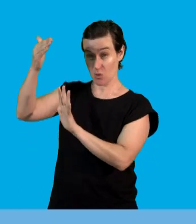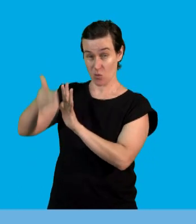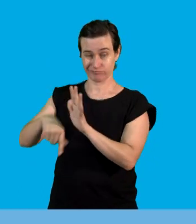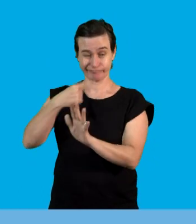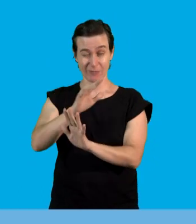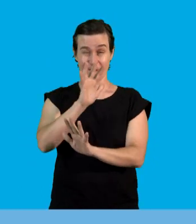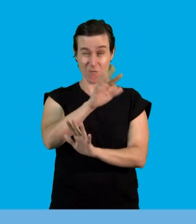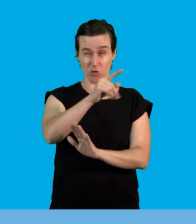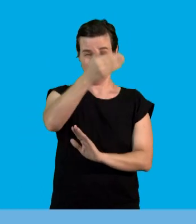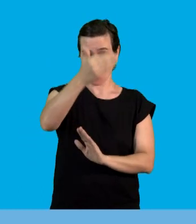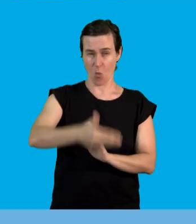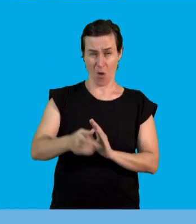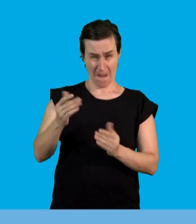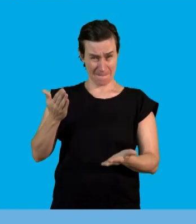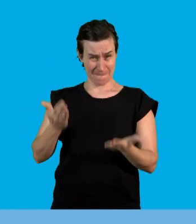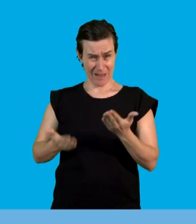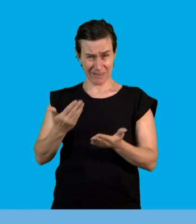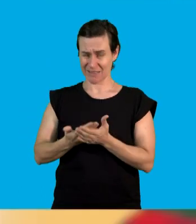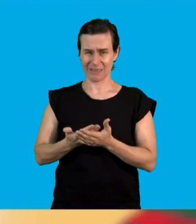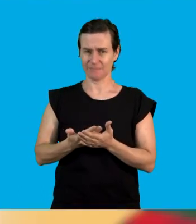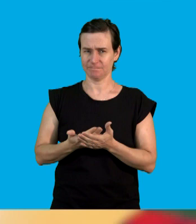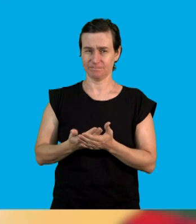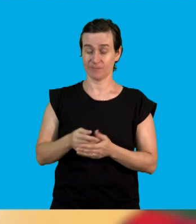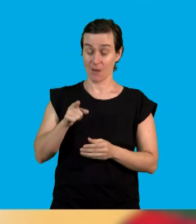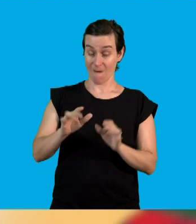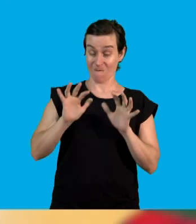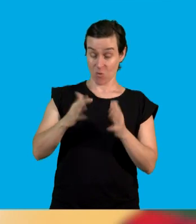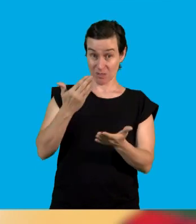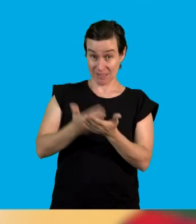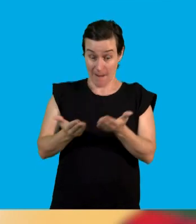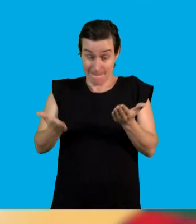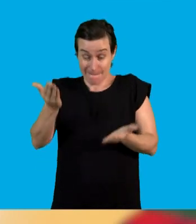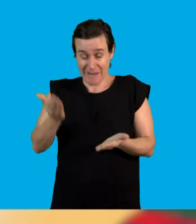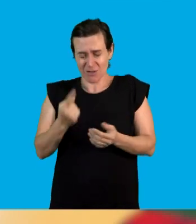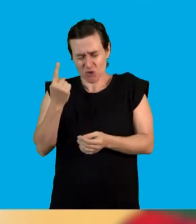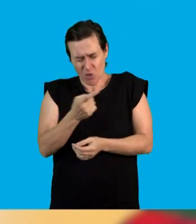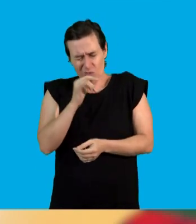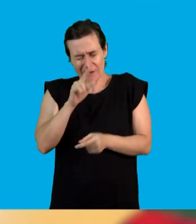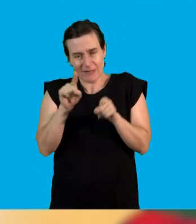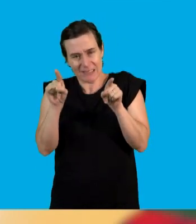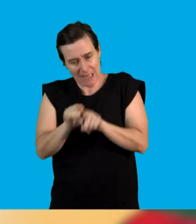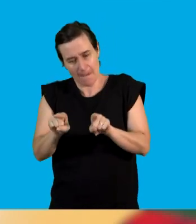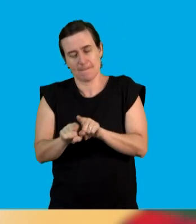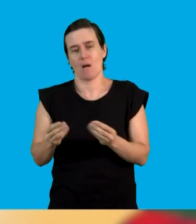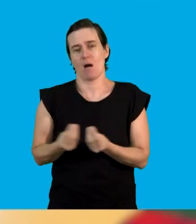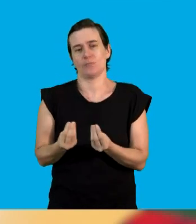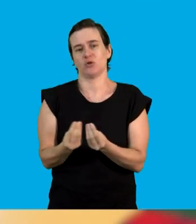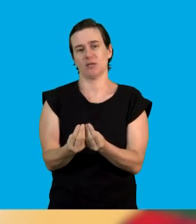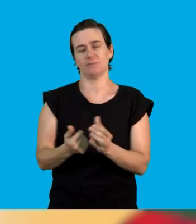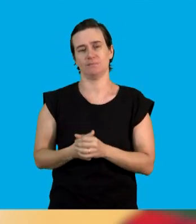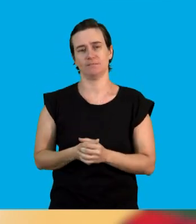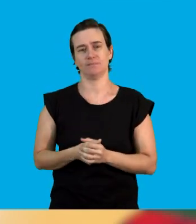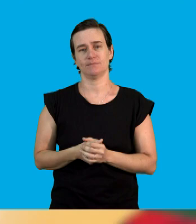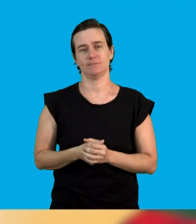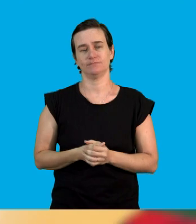two forces are going to balance each other out. Forces only balance each other out if they're exerted on the very same object. Now